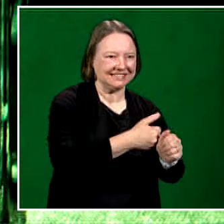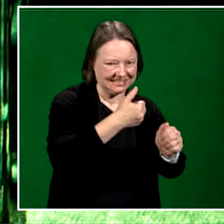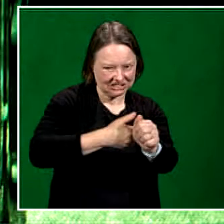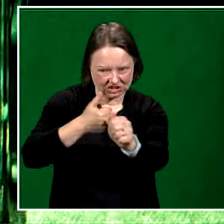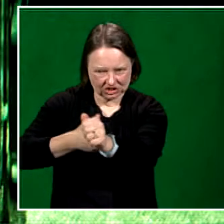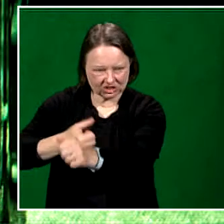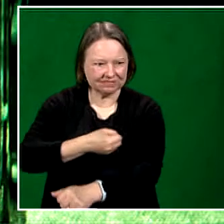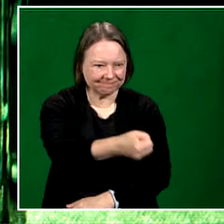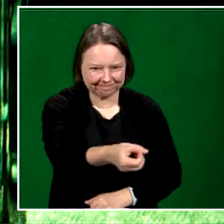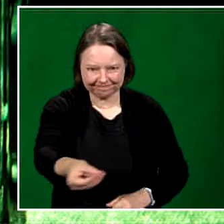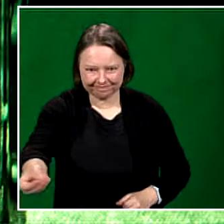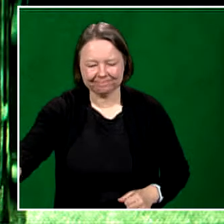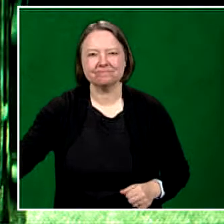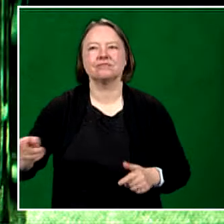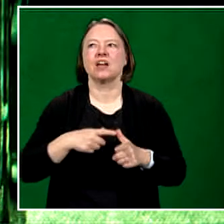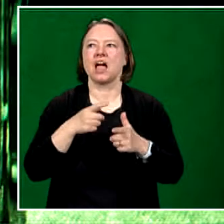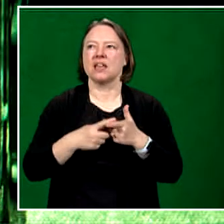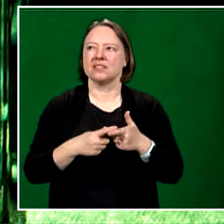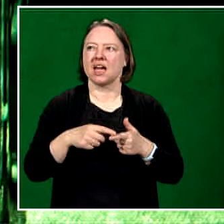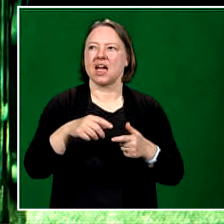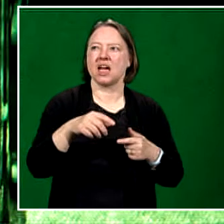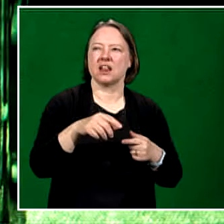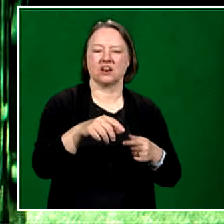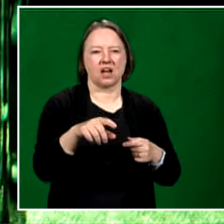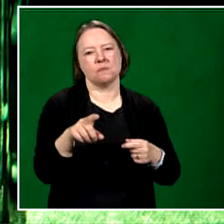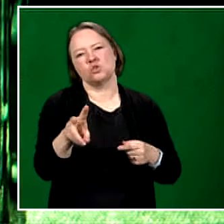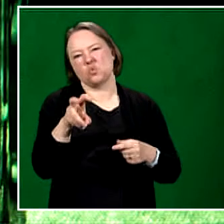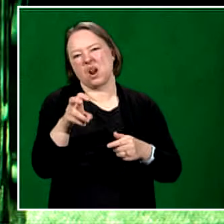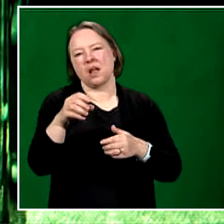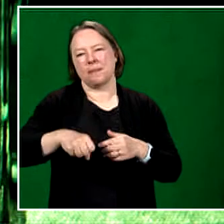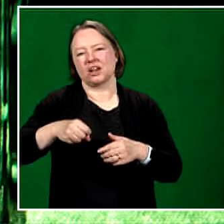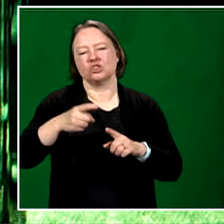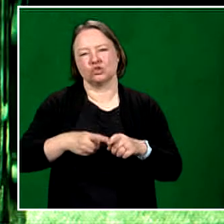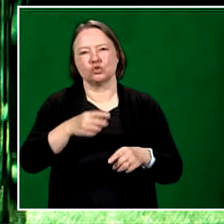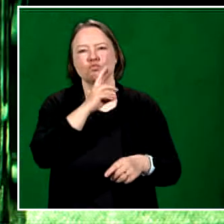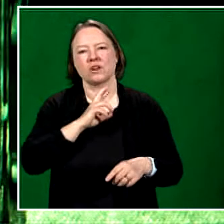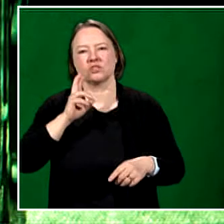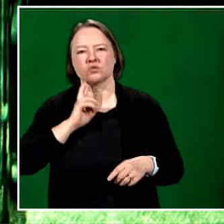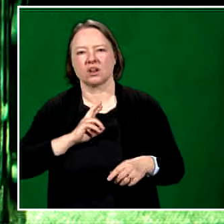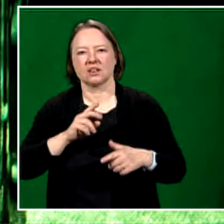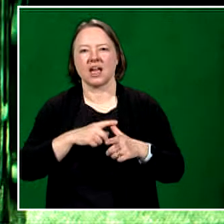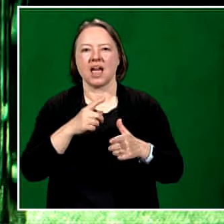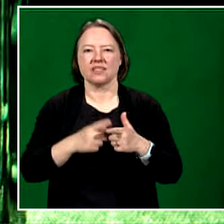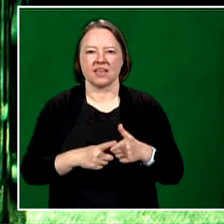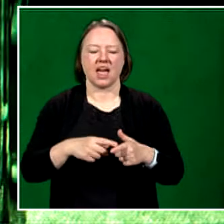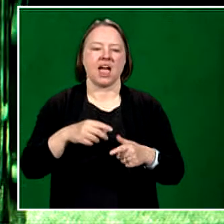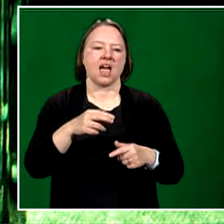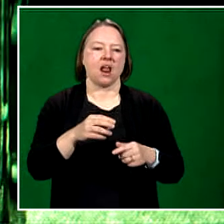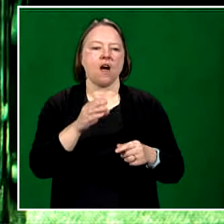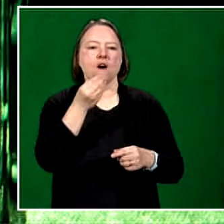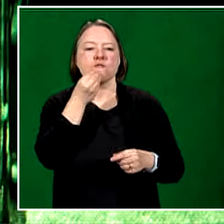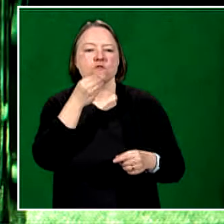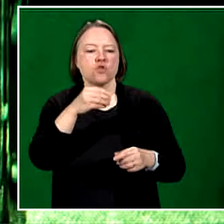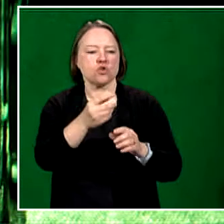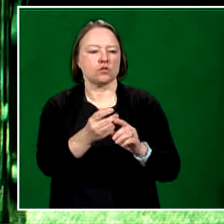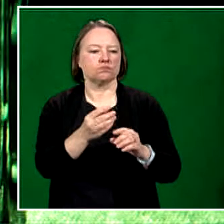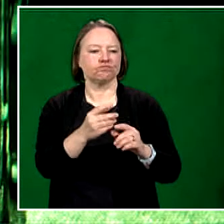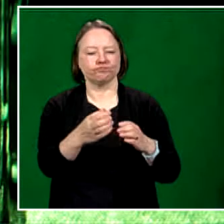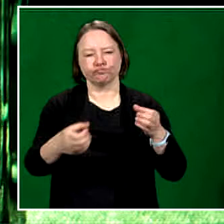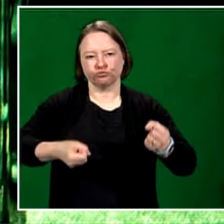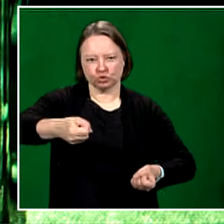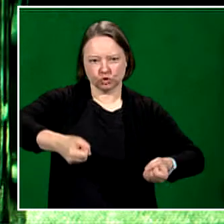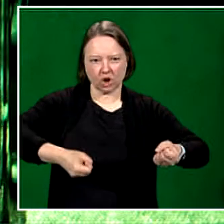2 larger buckets to restaurants. 2 trucks with 2-ton capacity, and these trucks are actually made in